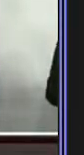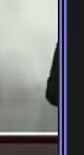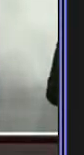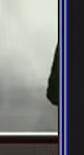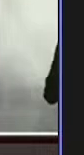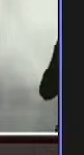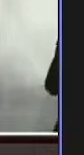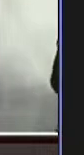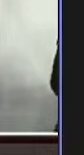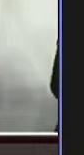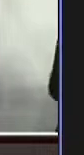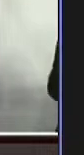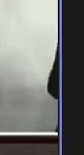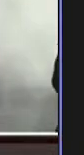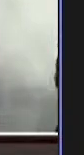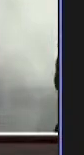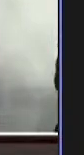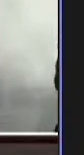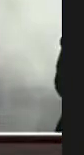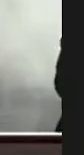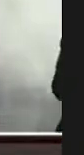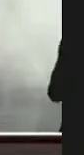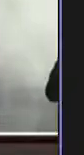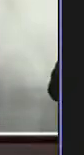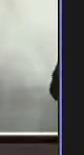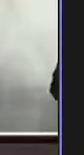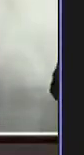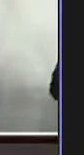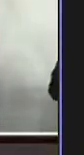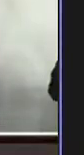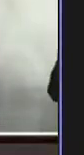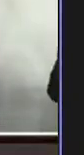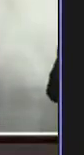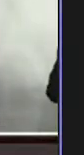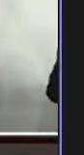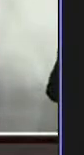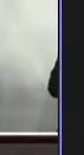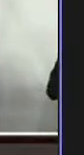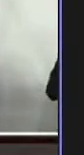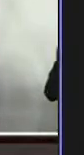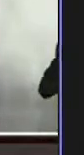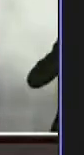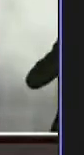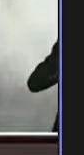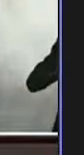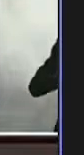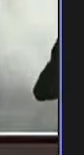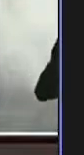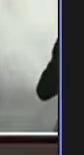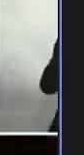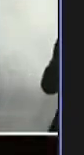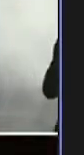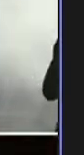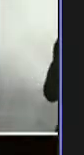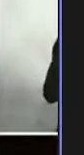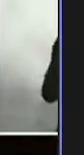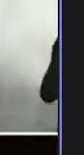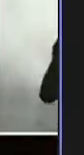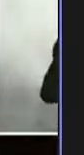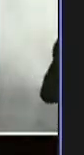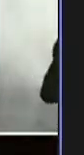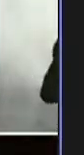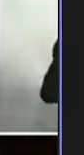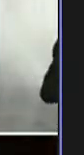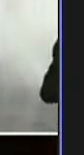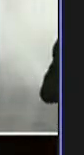Can you hold on? There's another point of order. Honourable Speaker, I think we have ruled on this matter. If he doesn't withdraw,